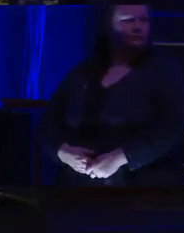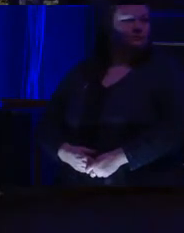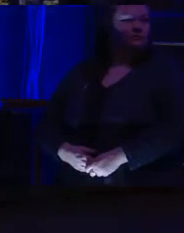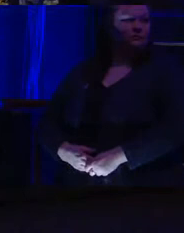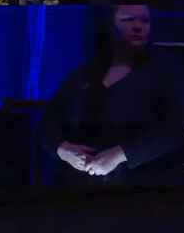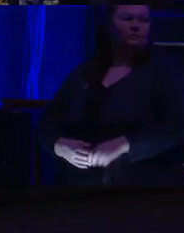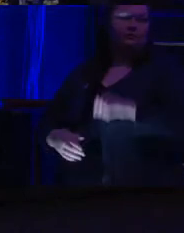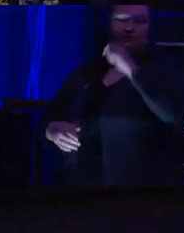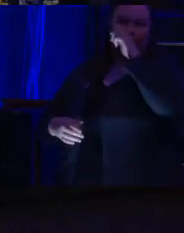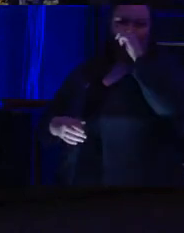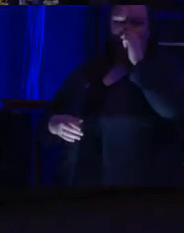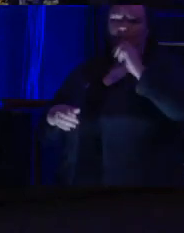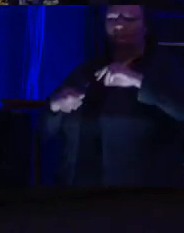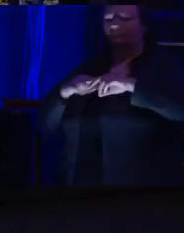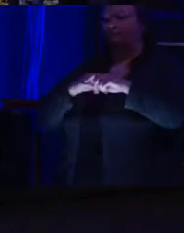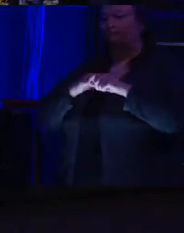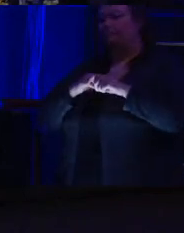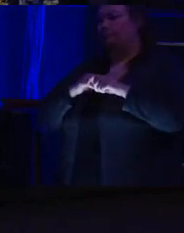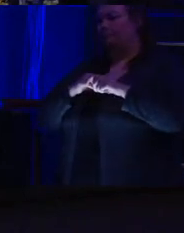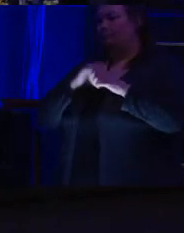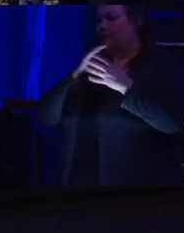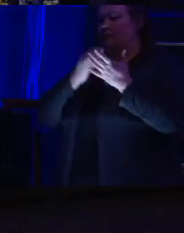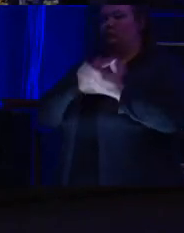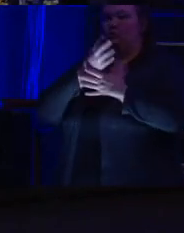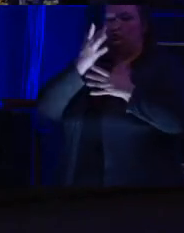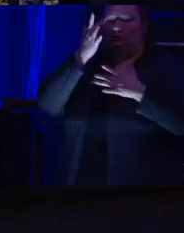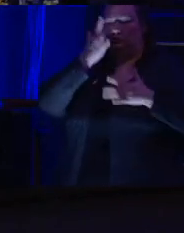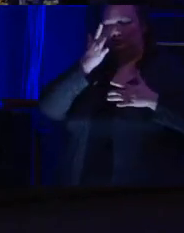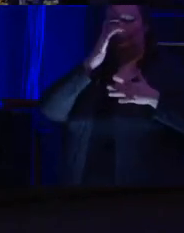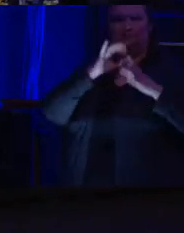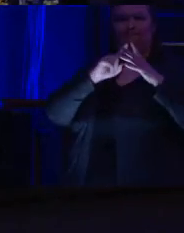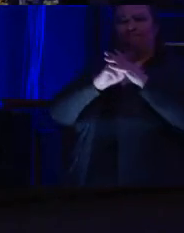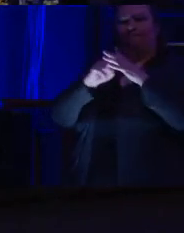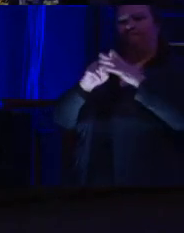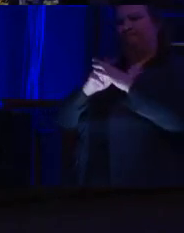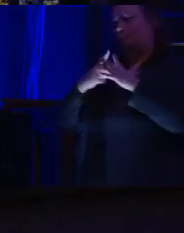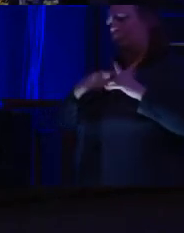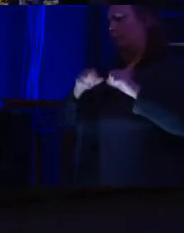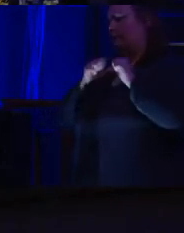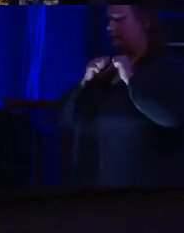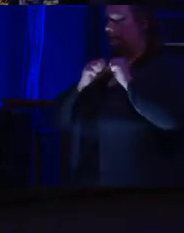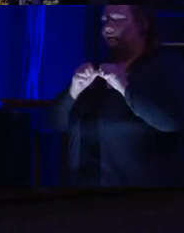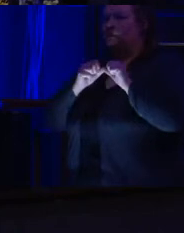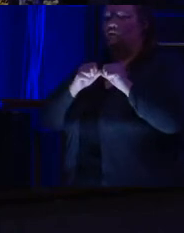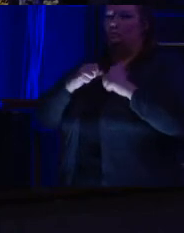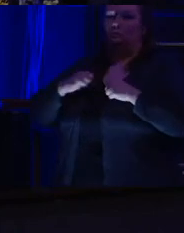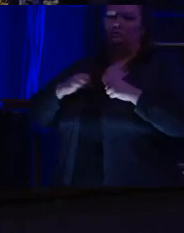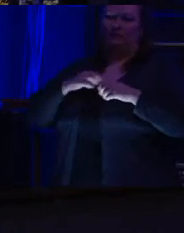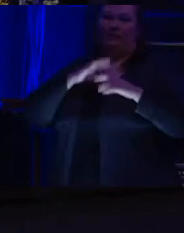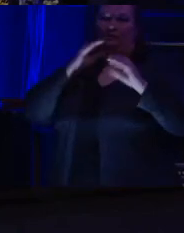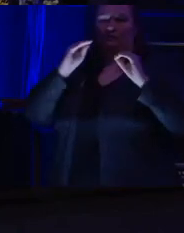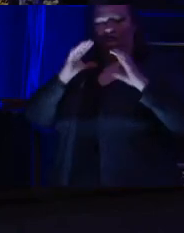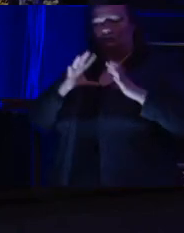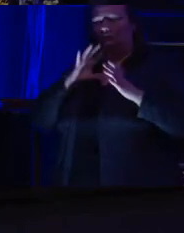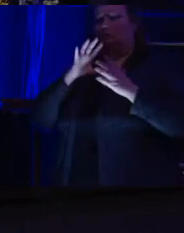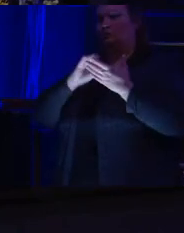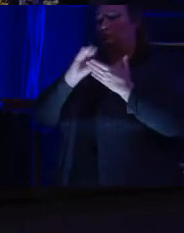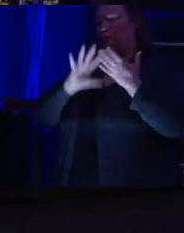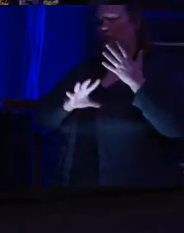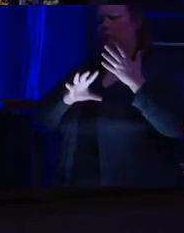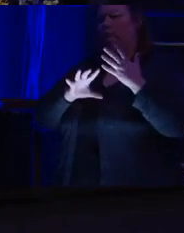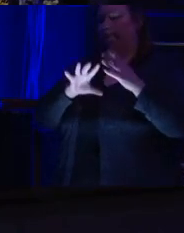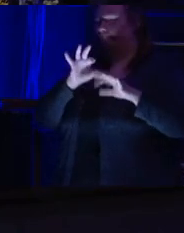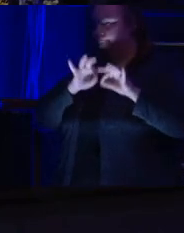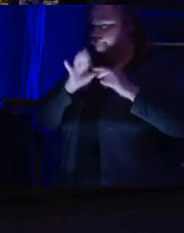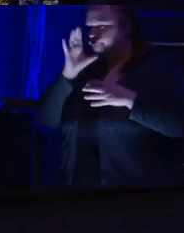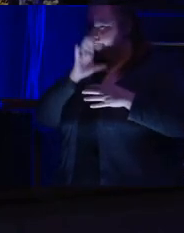Against the unremitting rise of new diseases, we continue as faculty and students to discover,